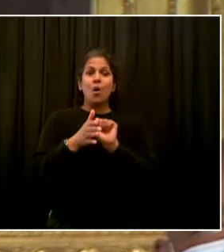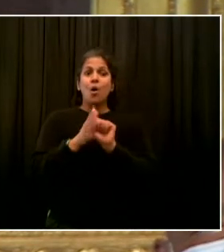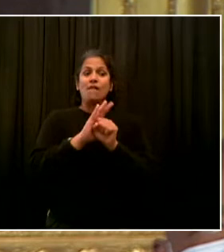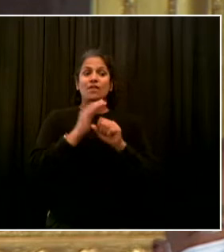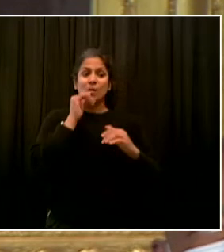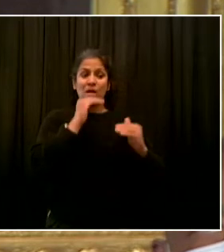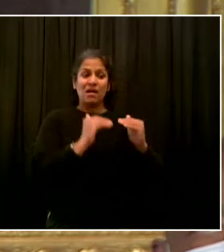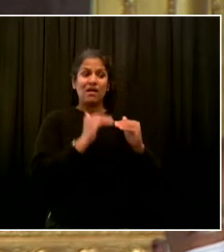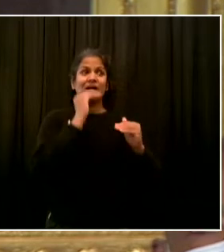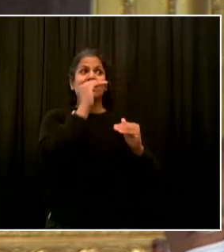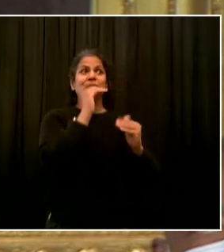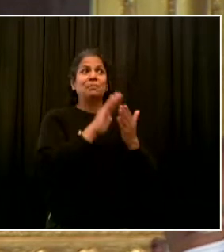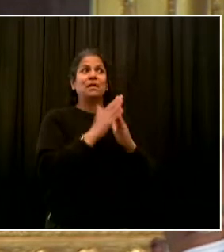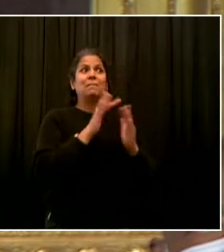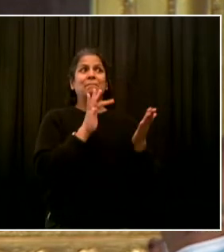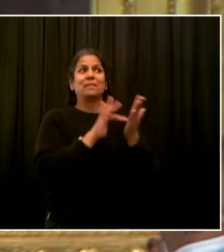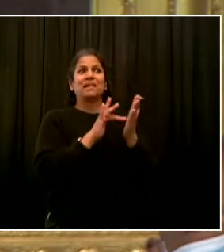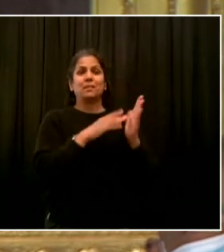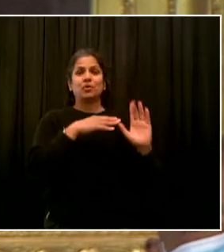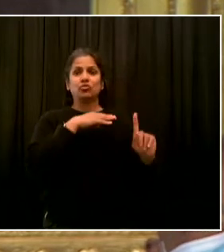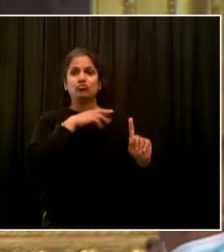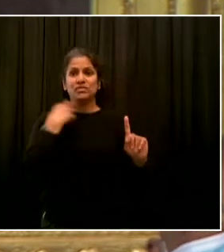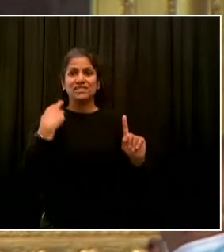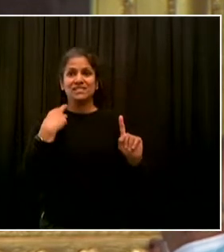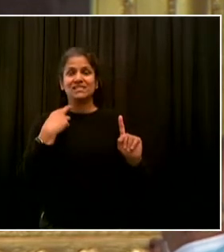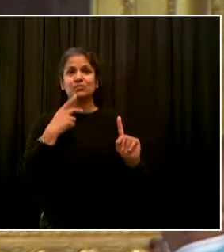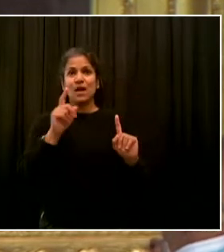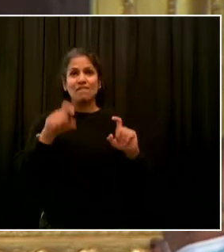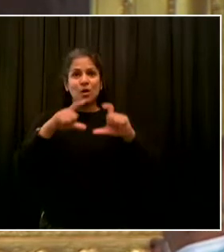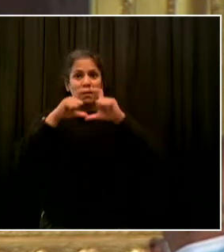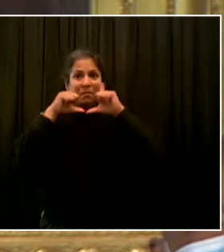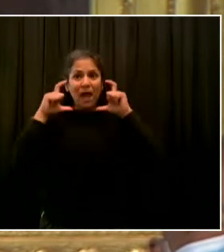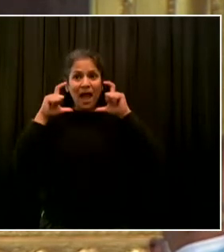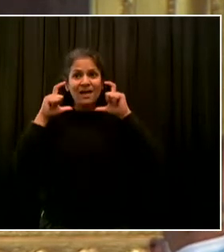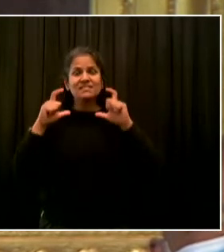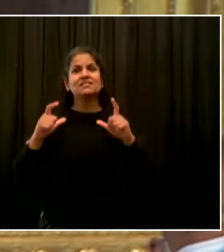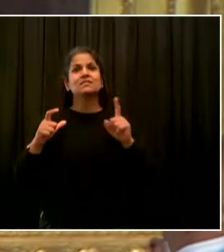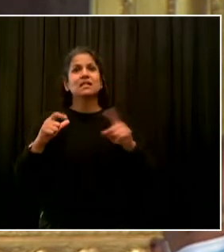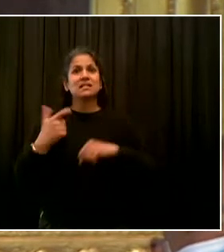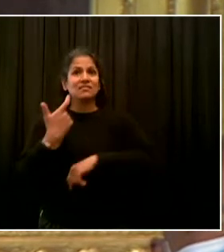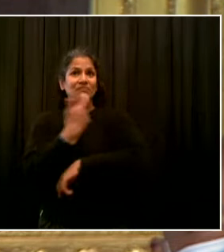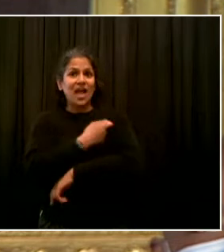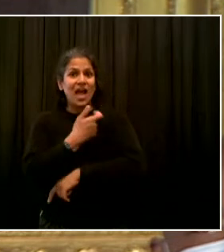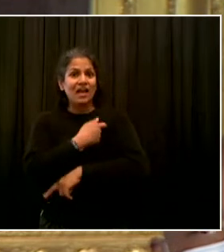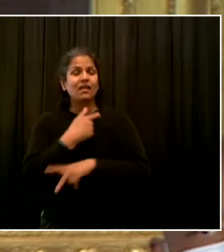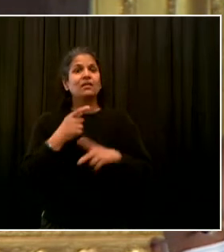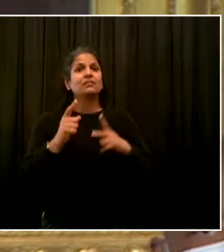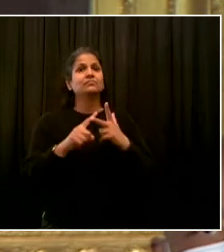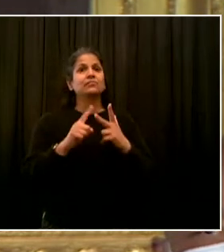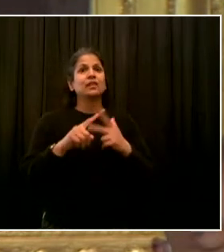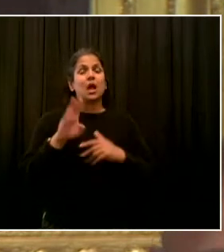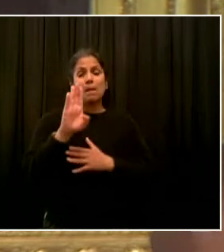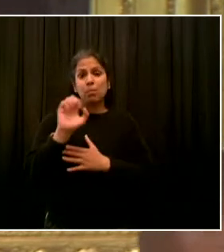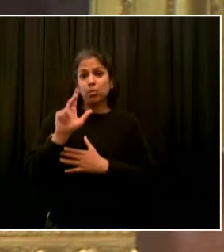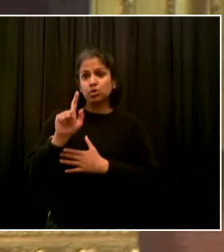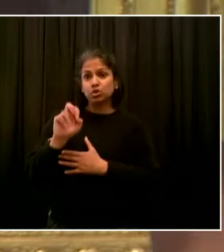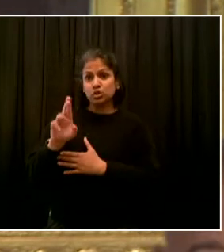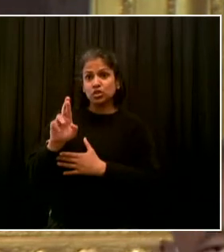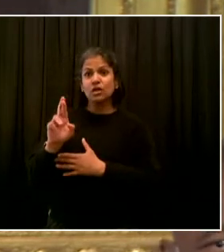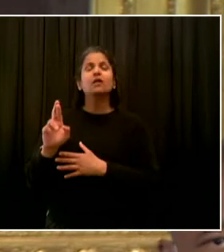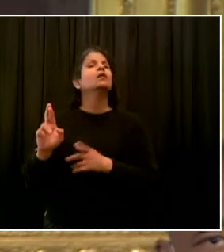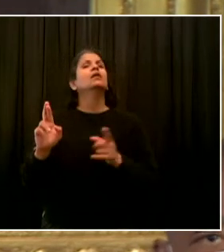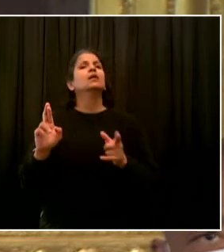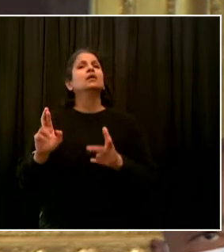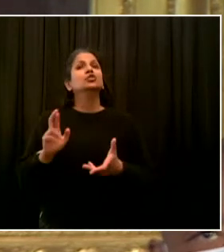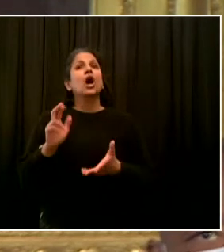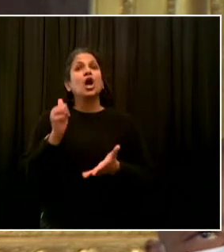Masking, along with getting vaccinated, getting boosted if you're eligible, testing regularly, and getting treated are the best tools we